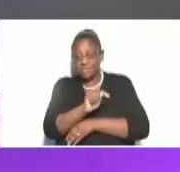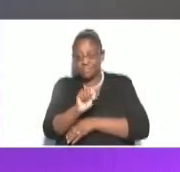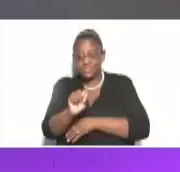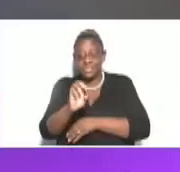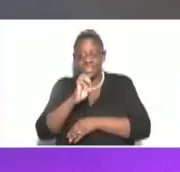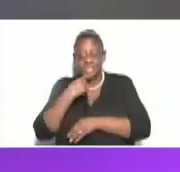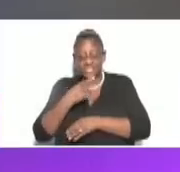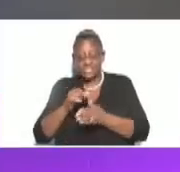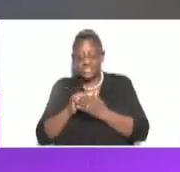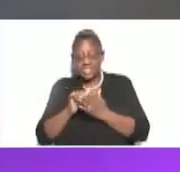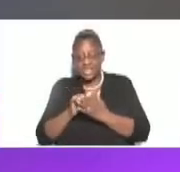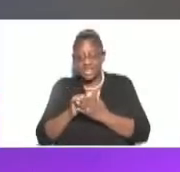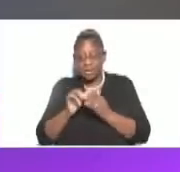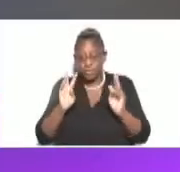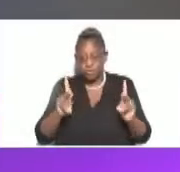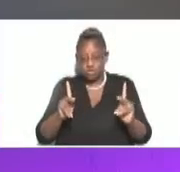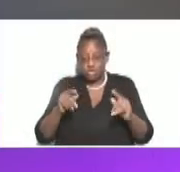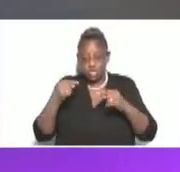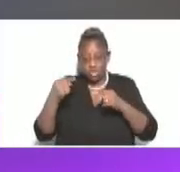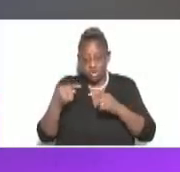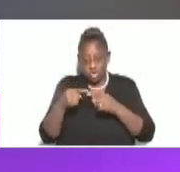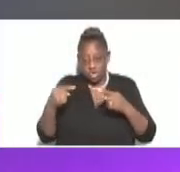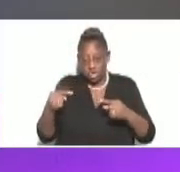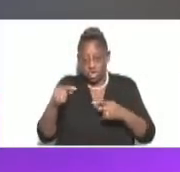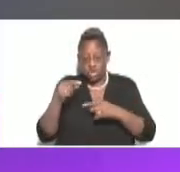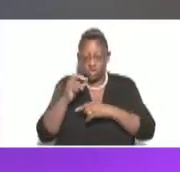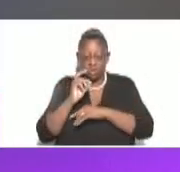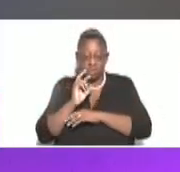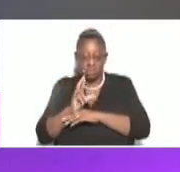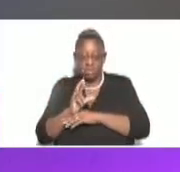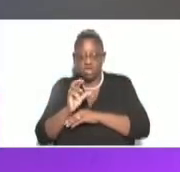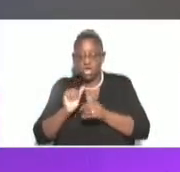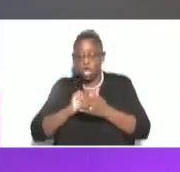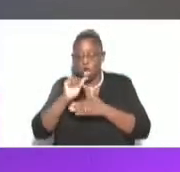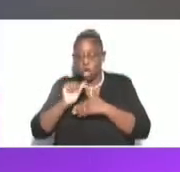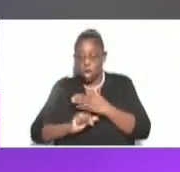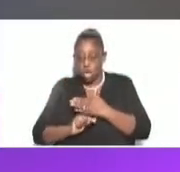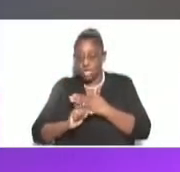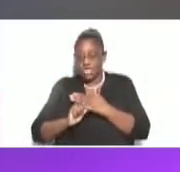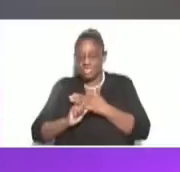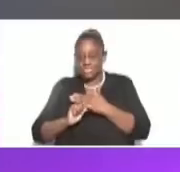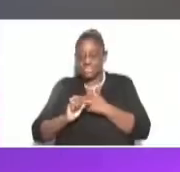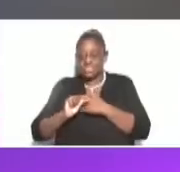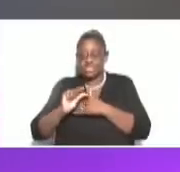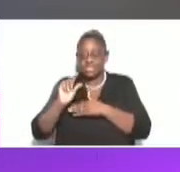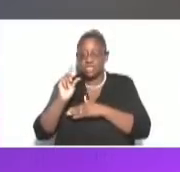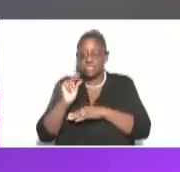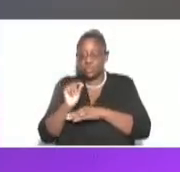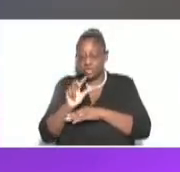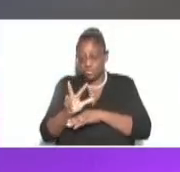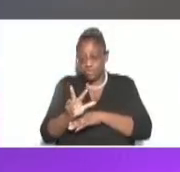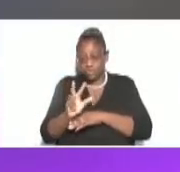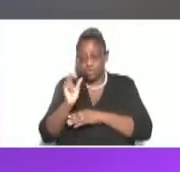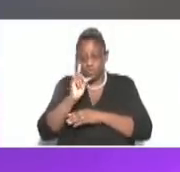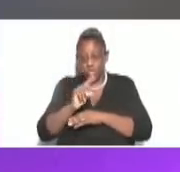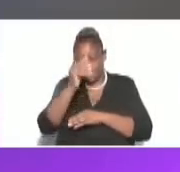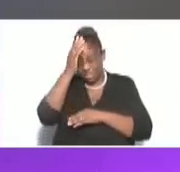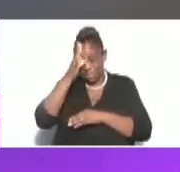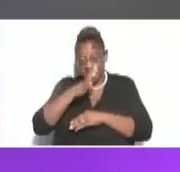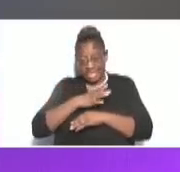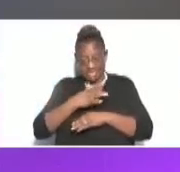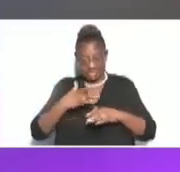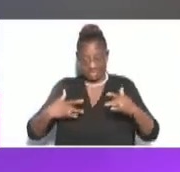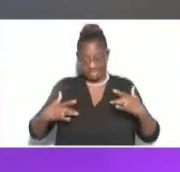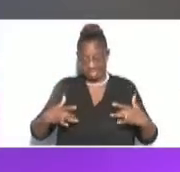assaulted by a male acquaintance. The report was filed back on August 23rd. In that report, Simonet alleged the man touched